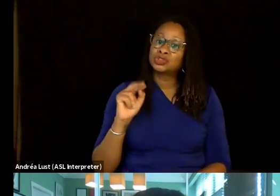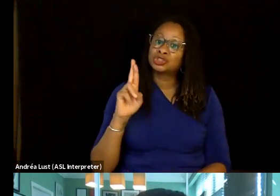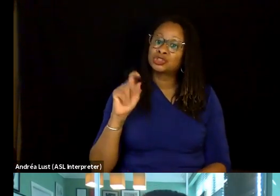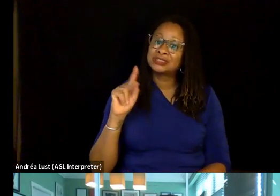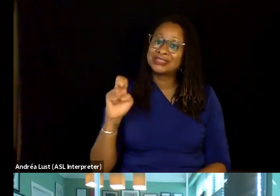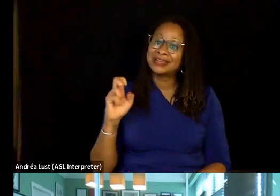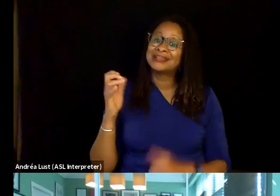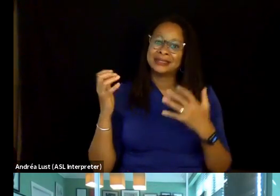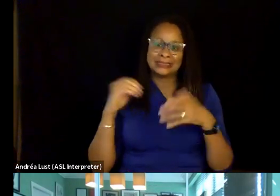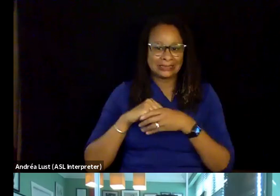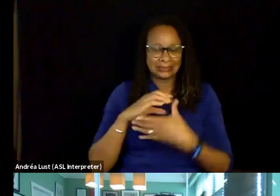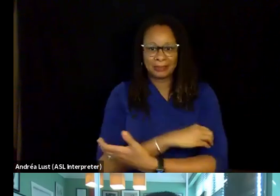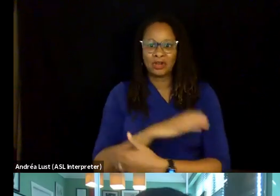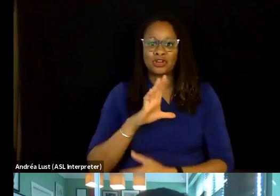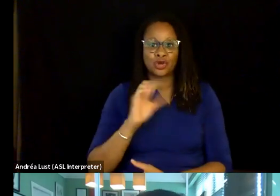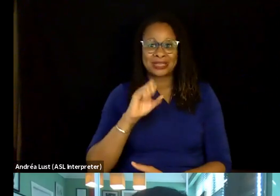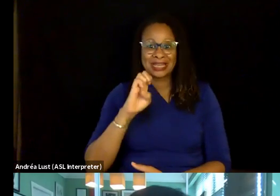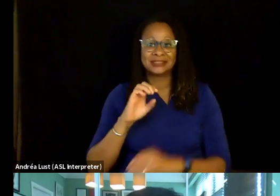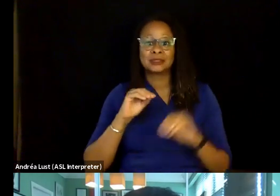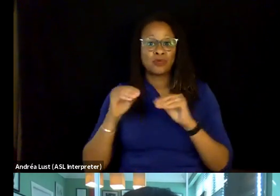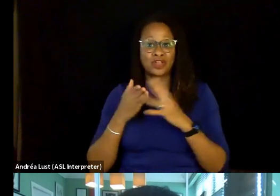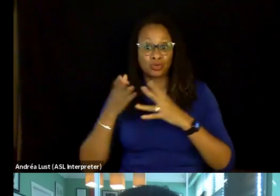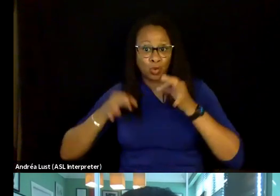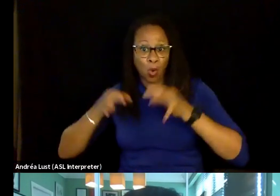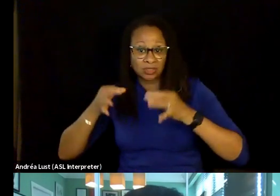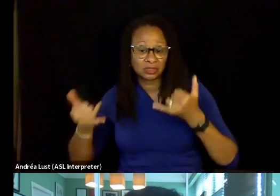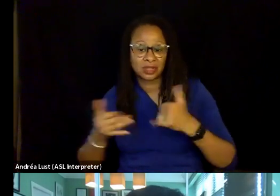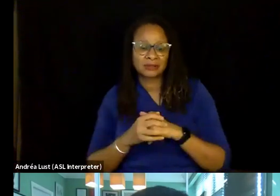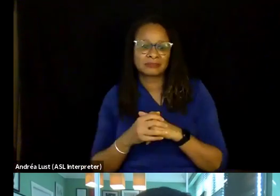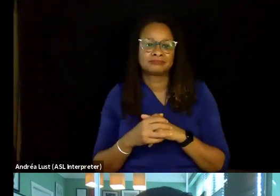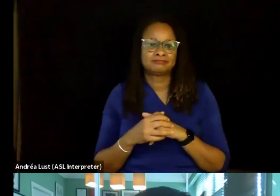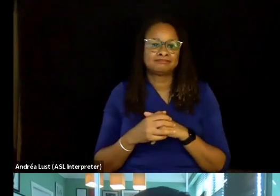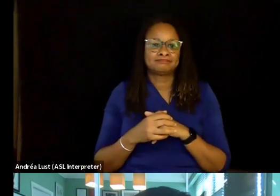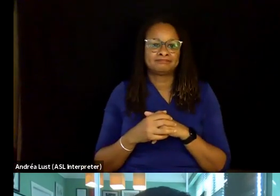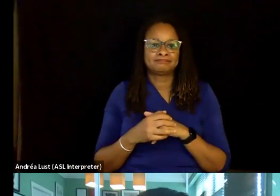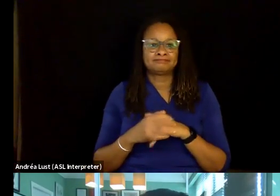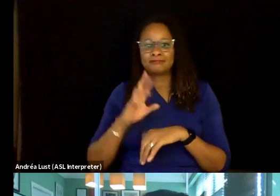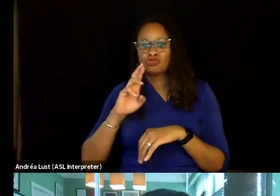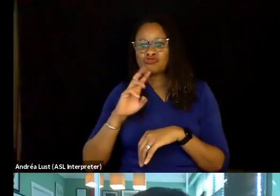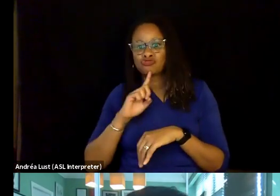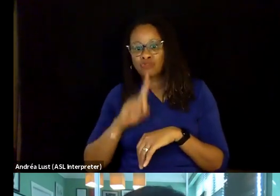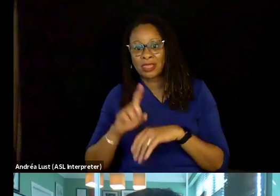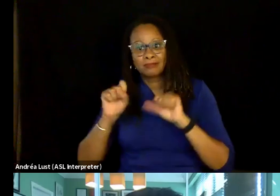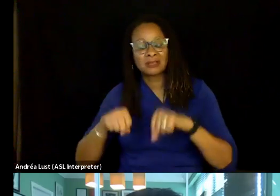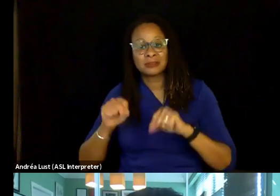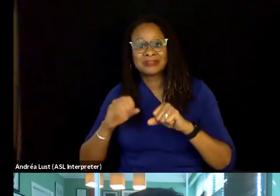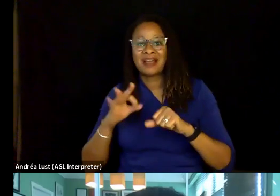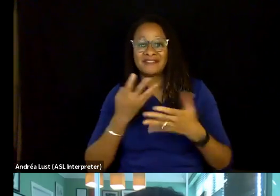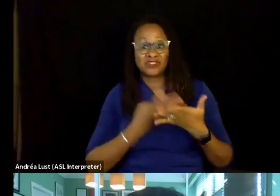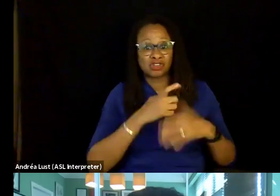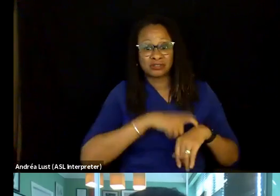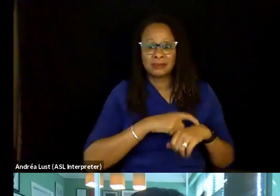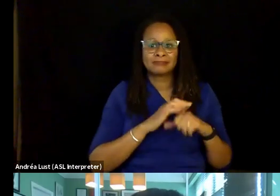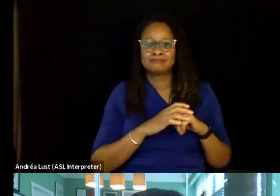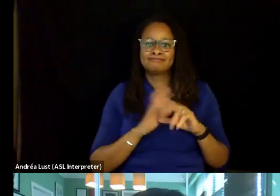power. Your case is moving through courts, and there's real possibilities of jail time. We hope